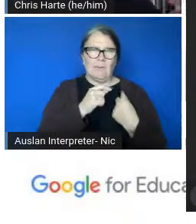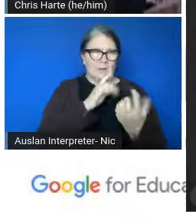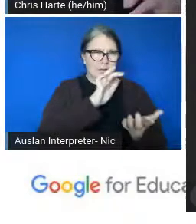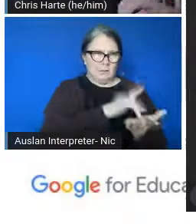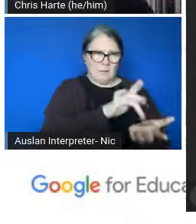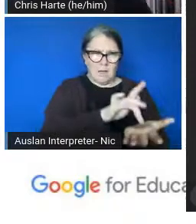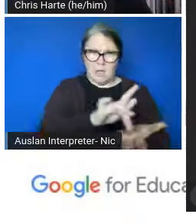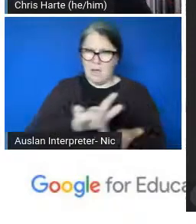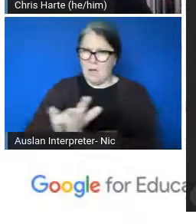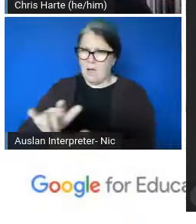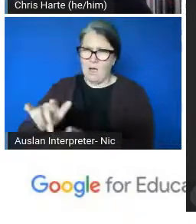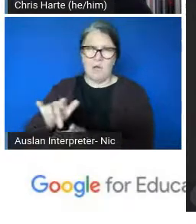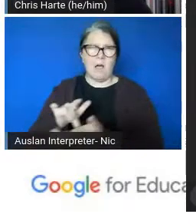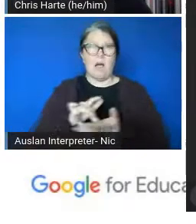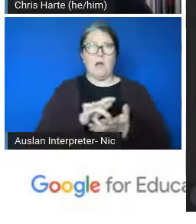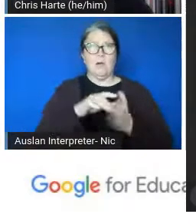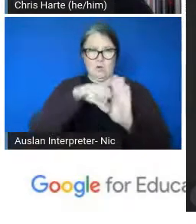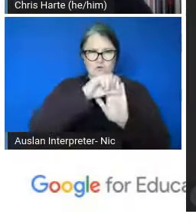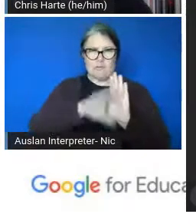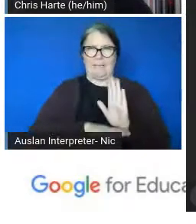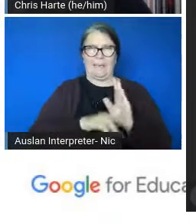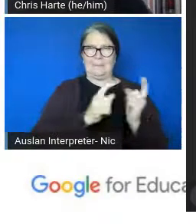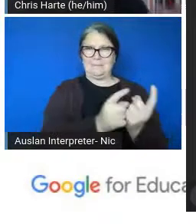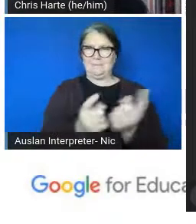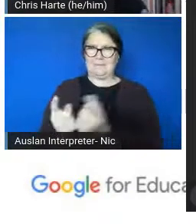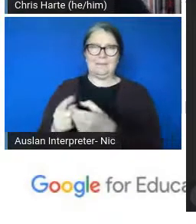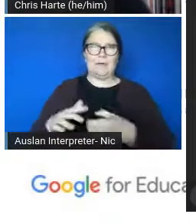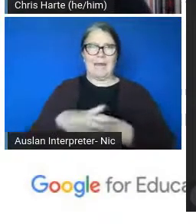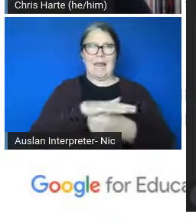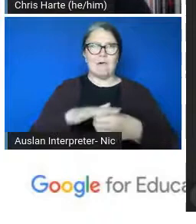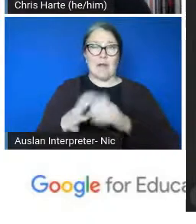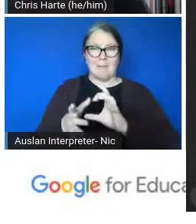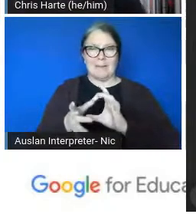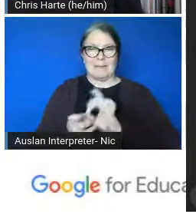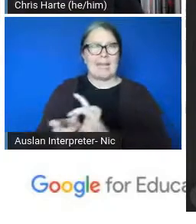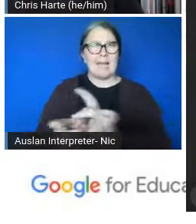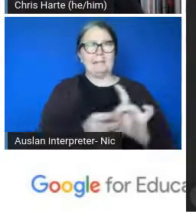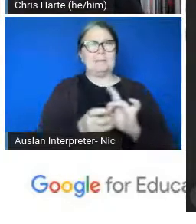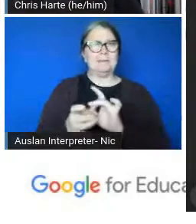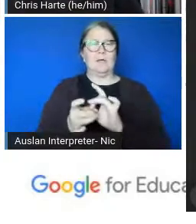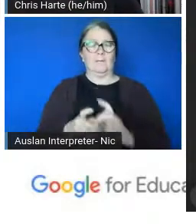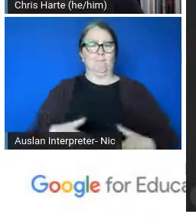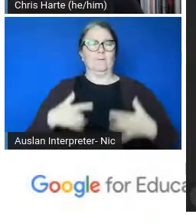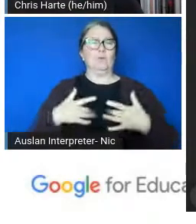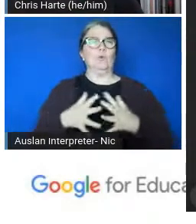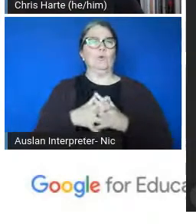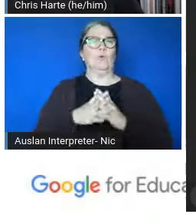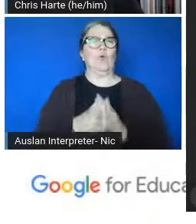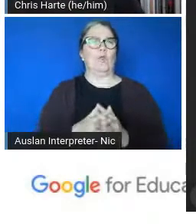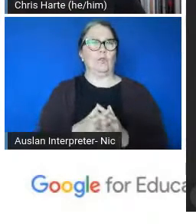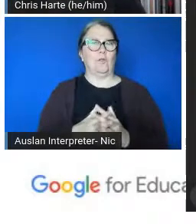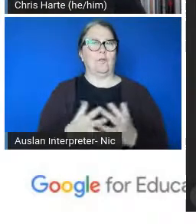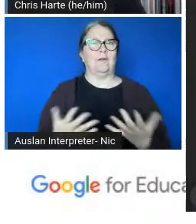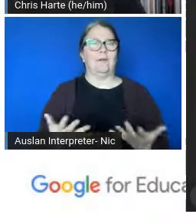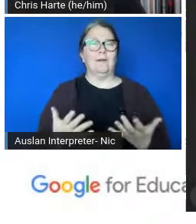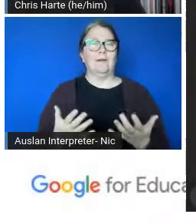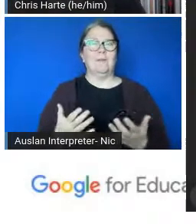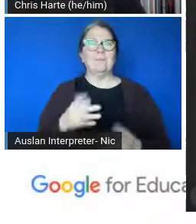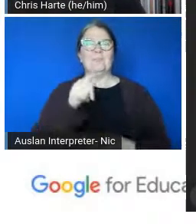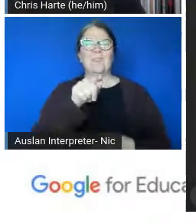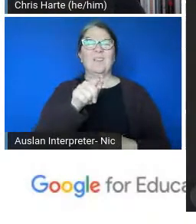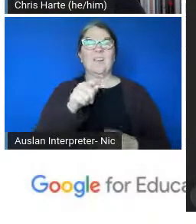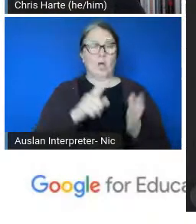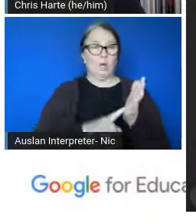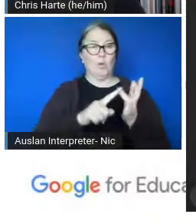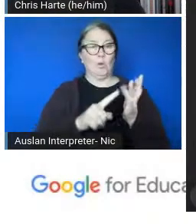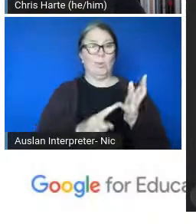and connect them in meaningful ways. So the idea, and I've actually done this, I think Louise Johnson's in the call, and I've done this